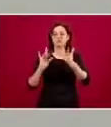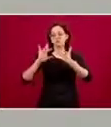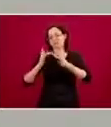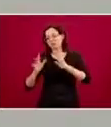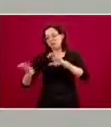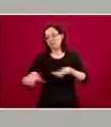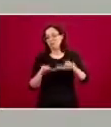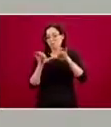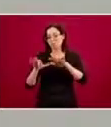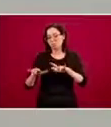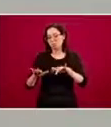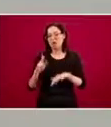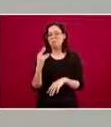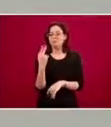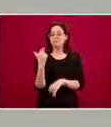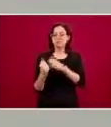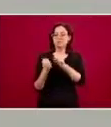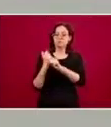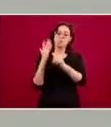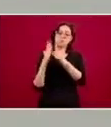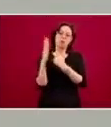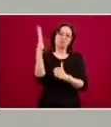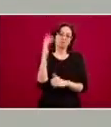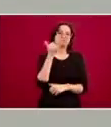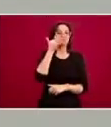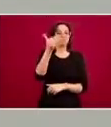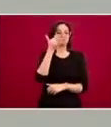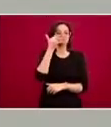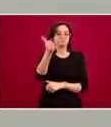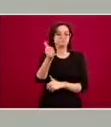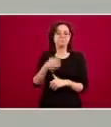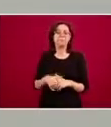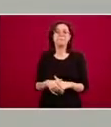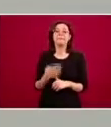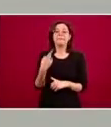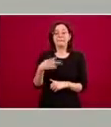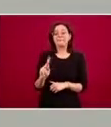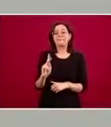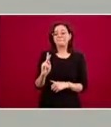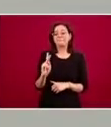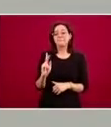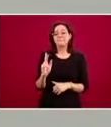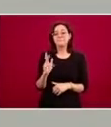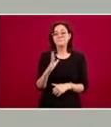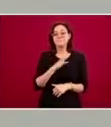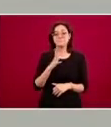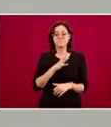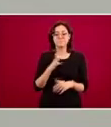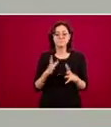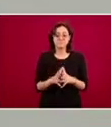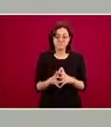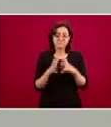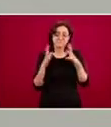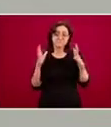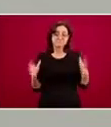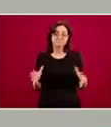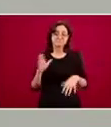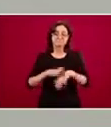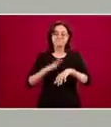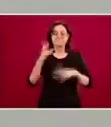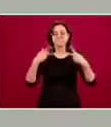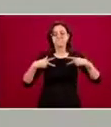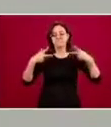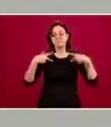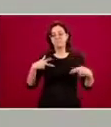age gap in this situation because people under 25 usually seek attention through social media and